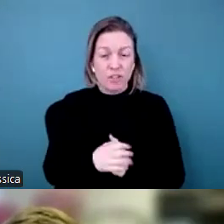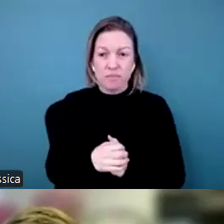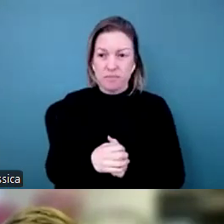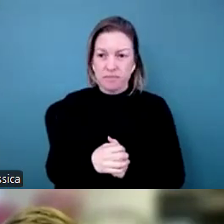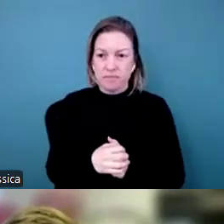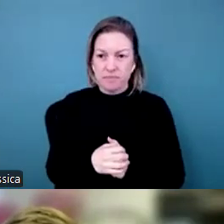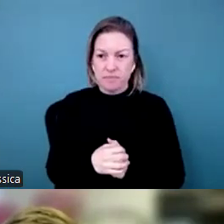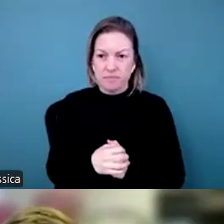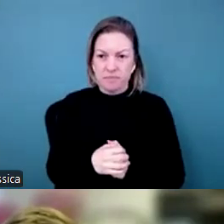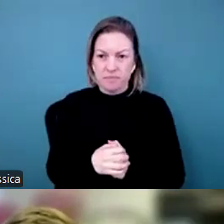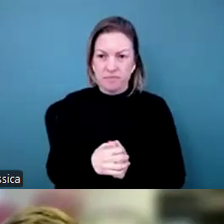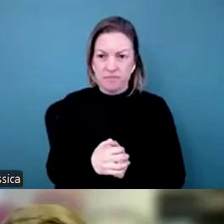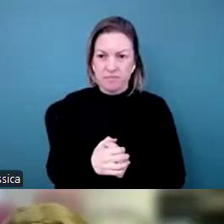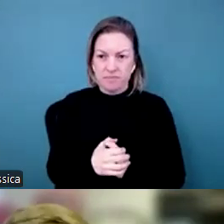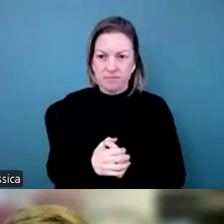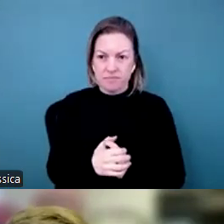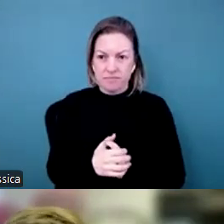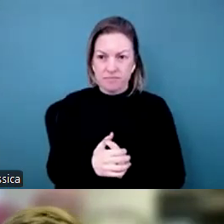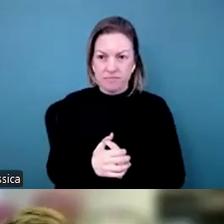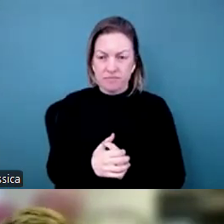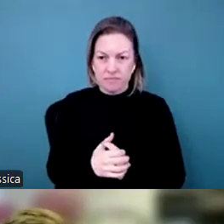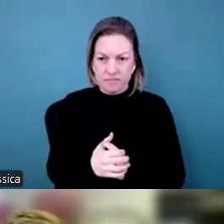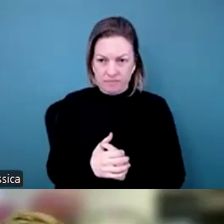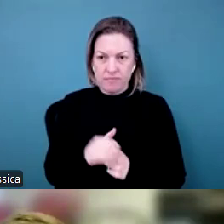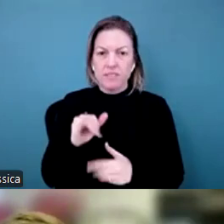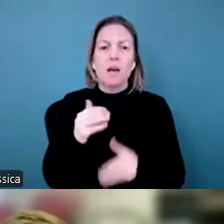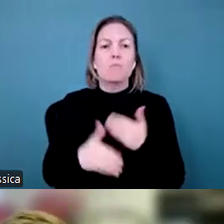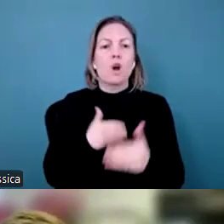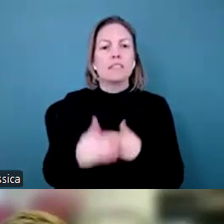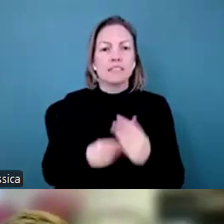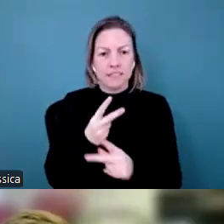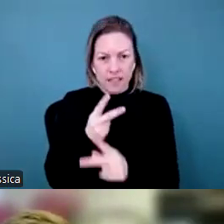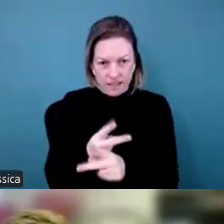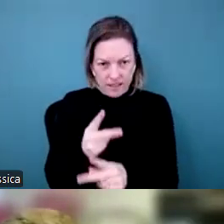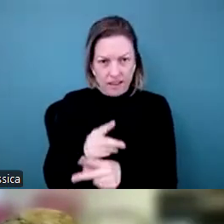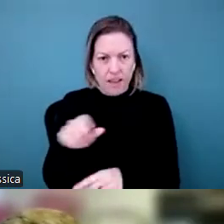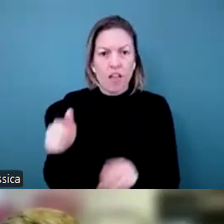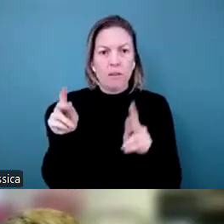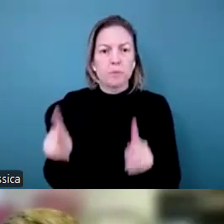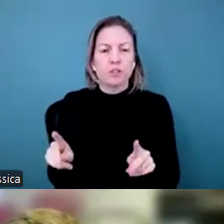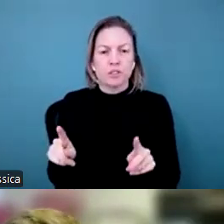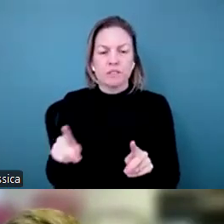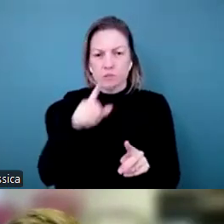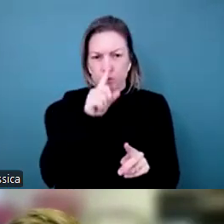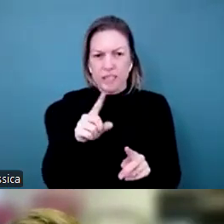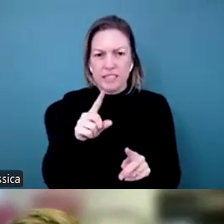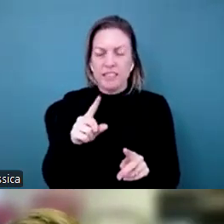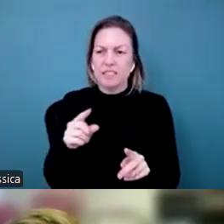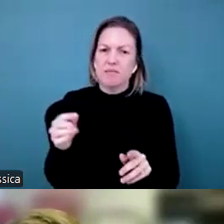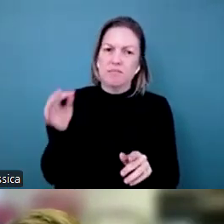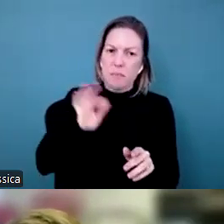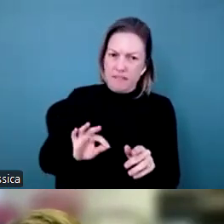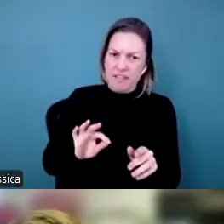I've learned that this is that the process of caring for somebody else is so beneficial to the caregiver.